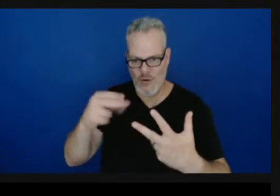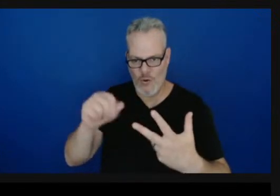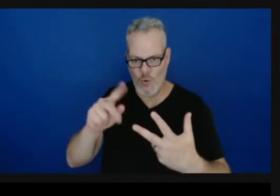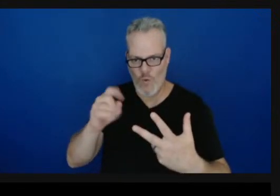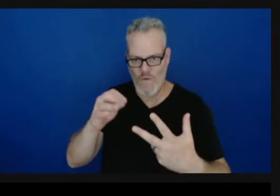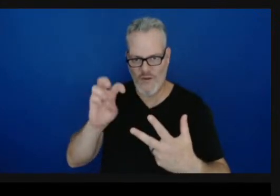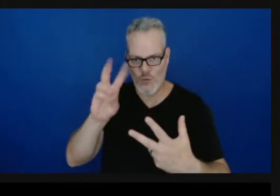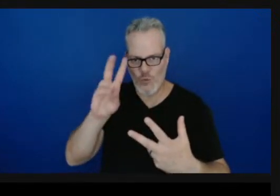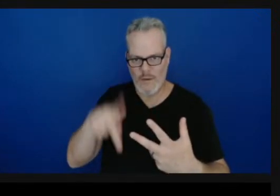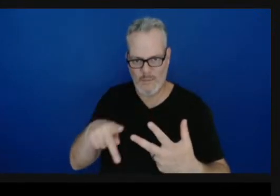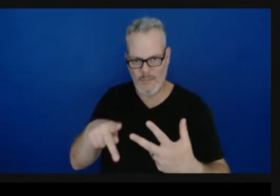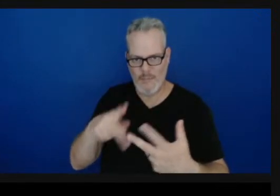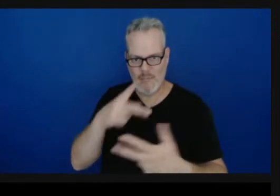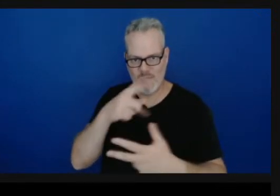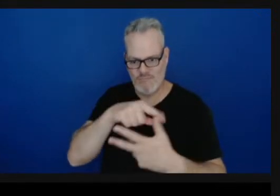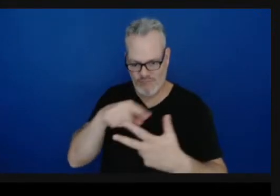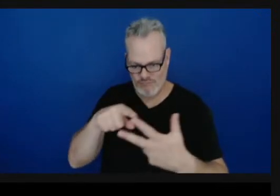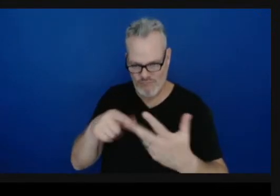to contact them about.